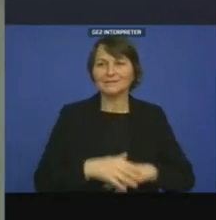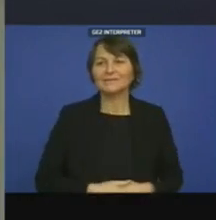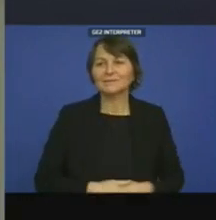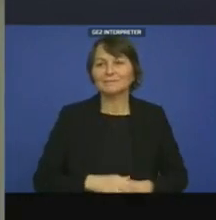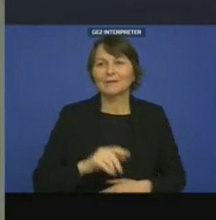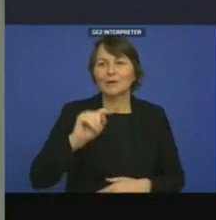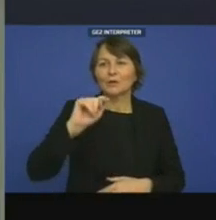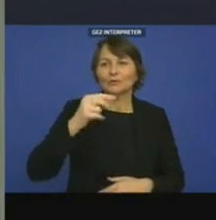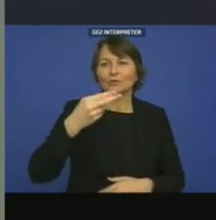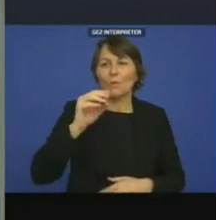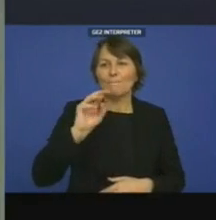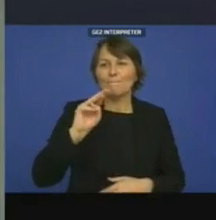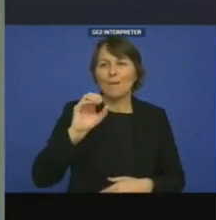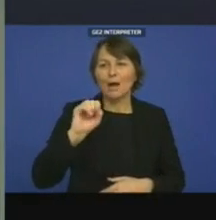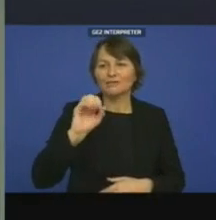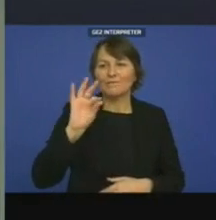Gabriel, the floor is yours.